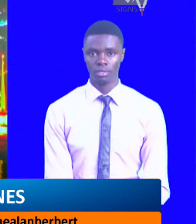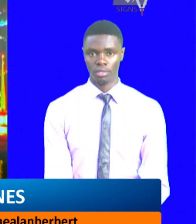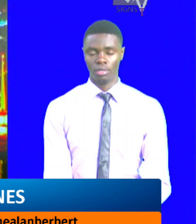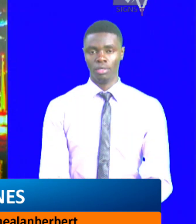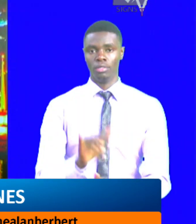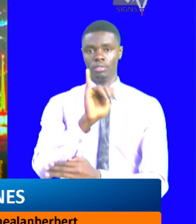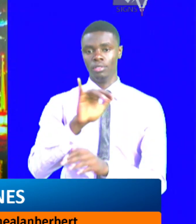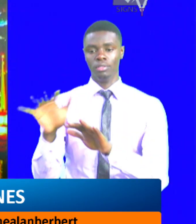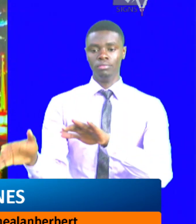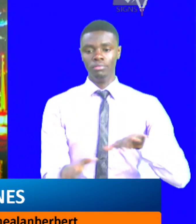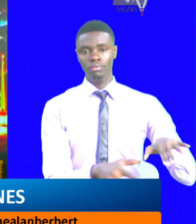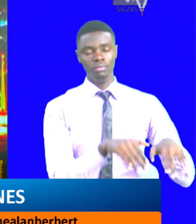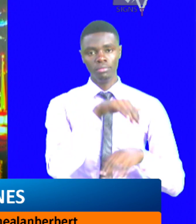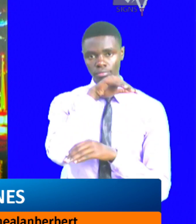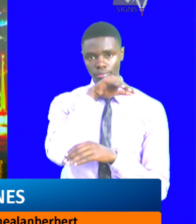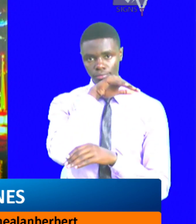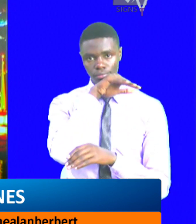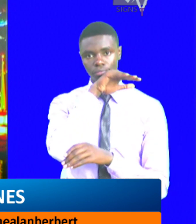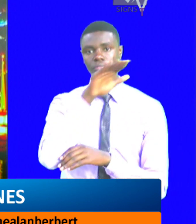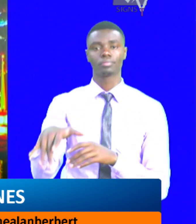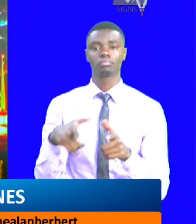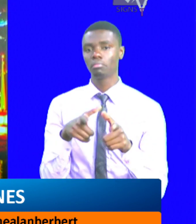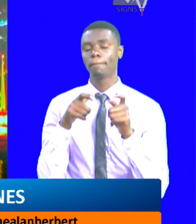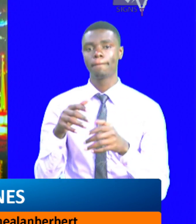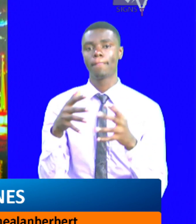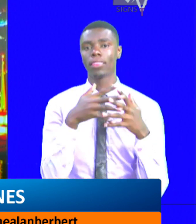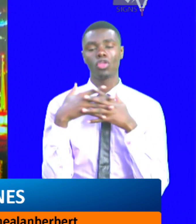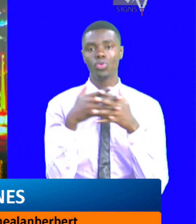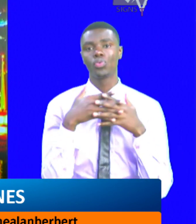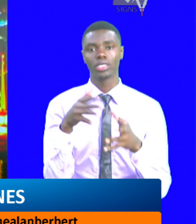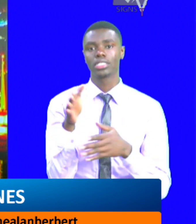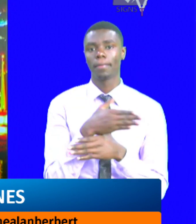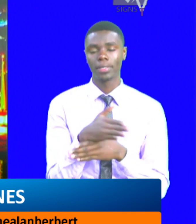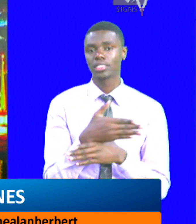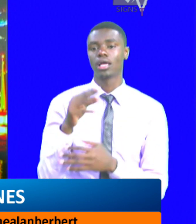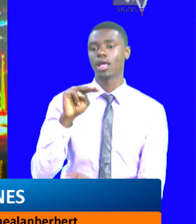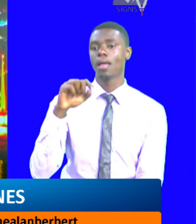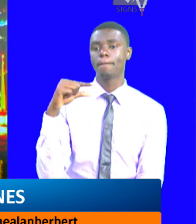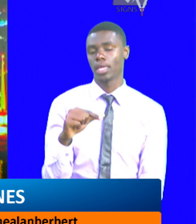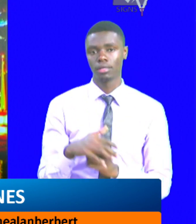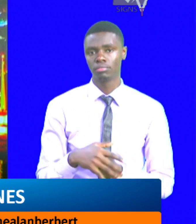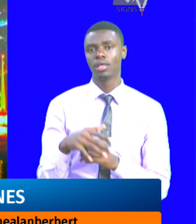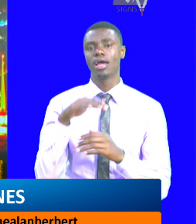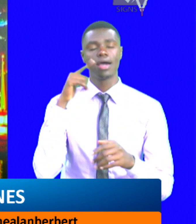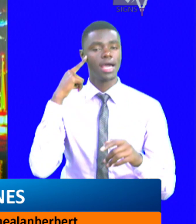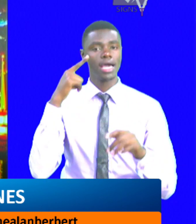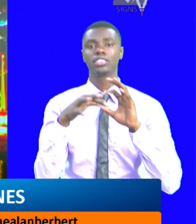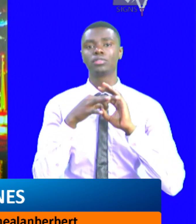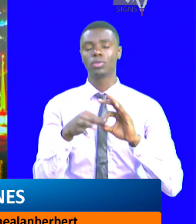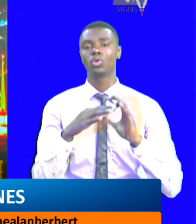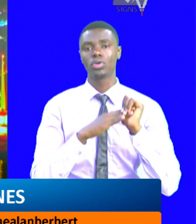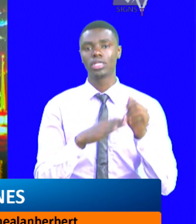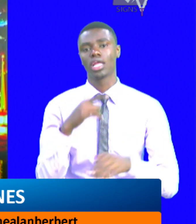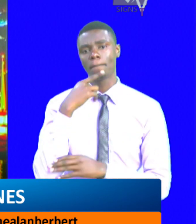From that now to Raila Odinga slams US Ambassador to Kenya, Meg Whitman. And as new leader, Raila Odinga has told of